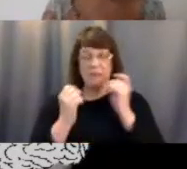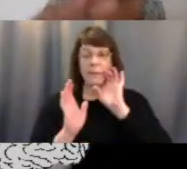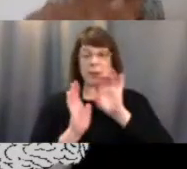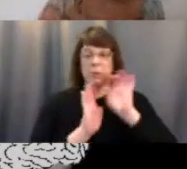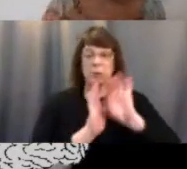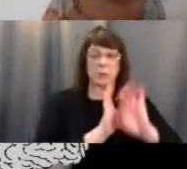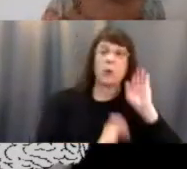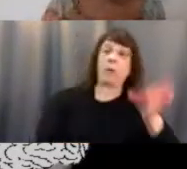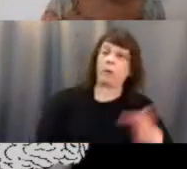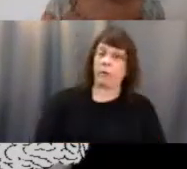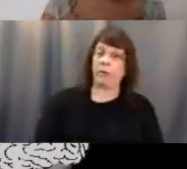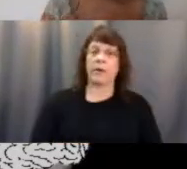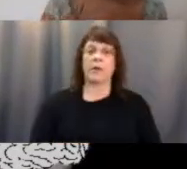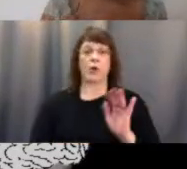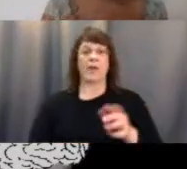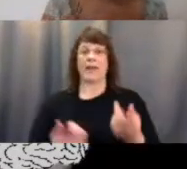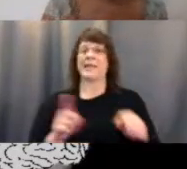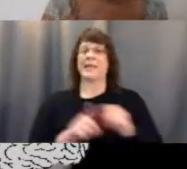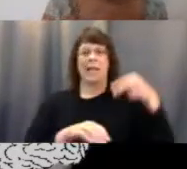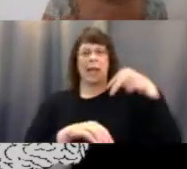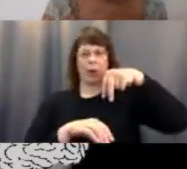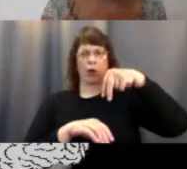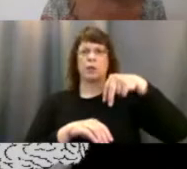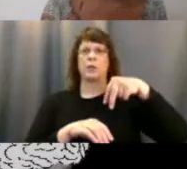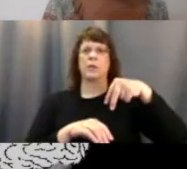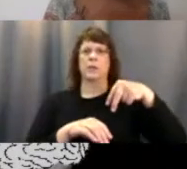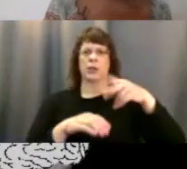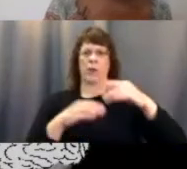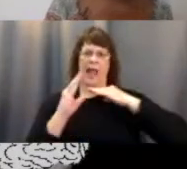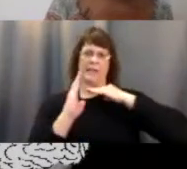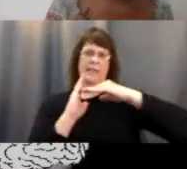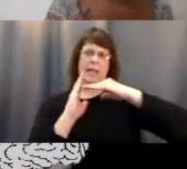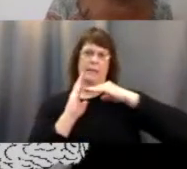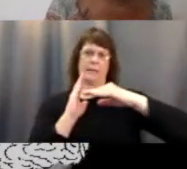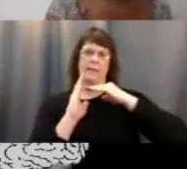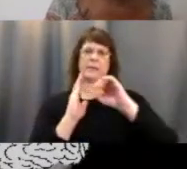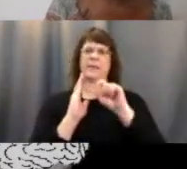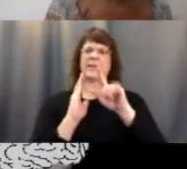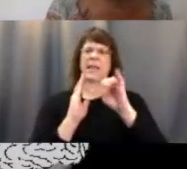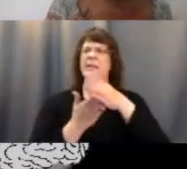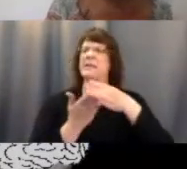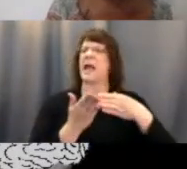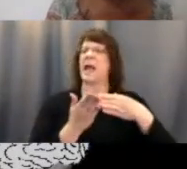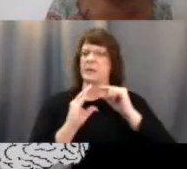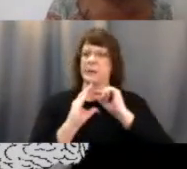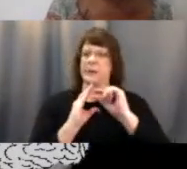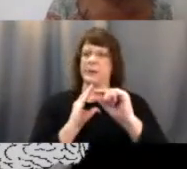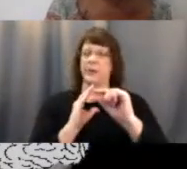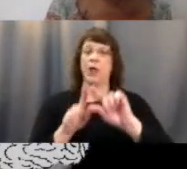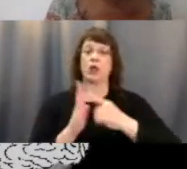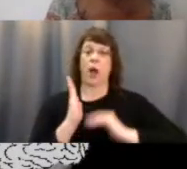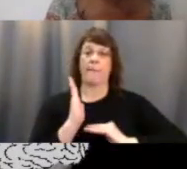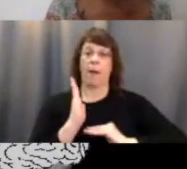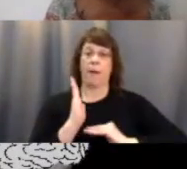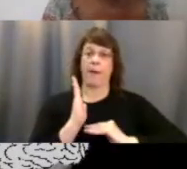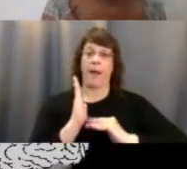is just all in the same orientation in the slice shown here. And it's starting at the bottom of the head, and it'll go